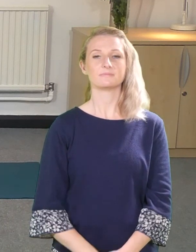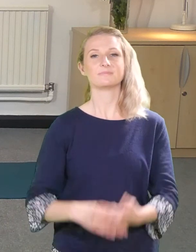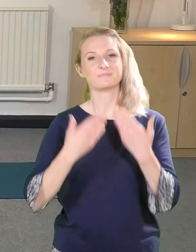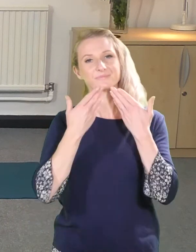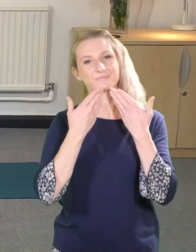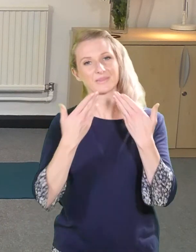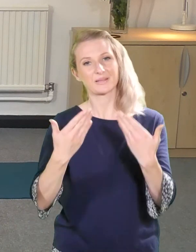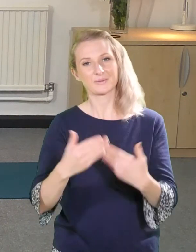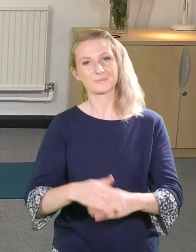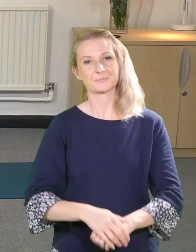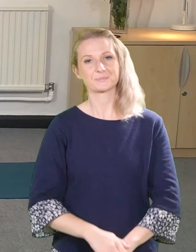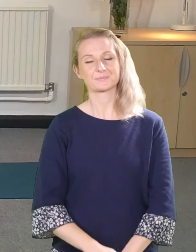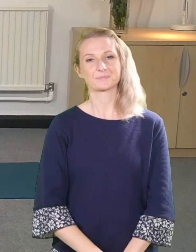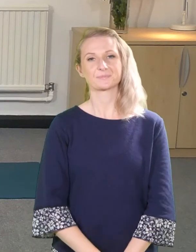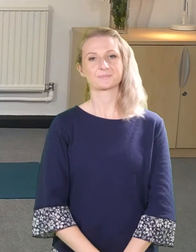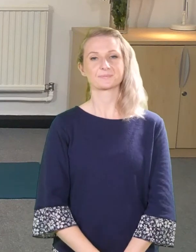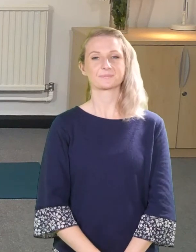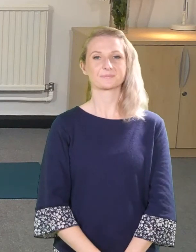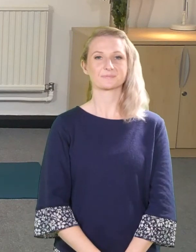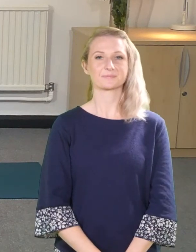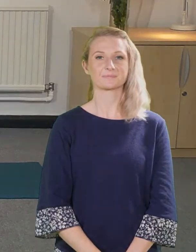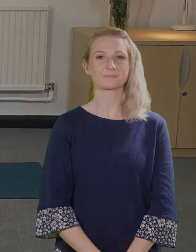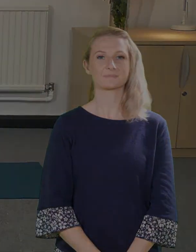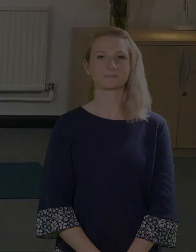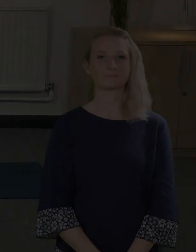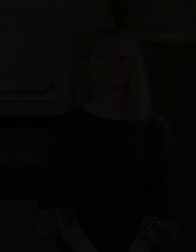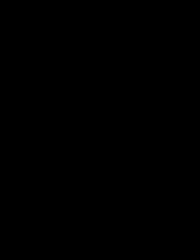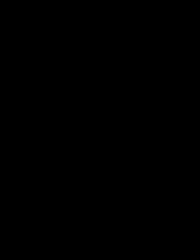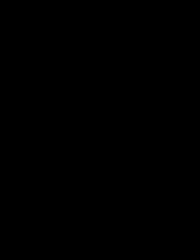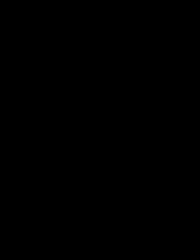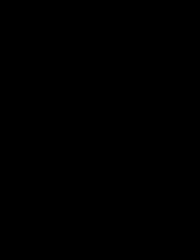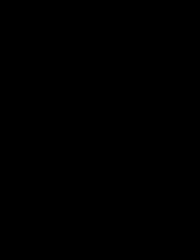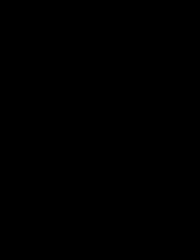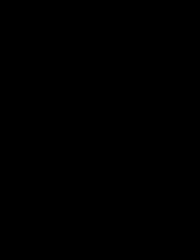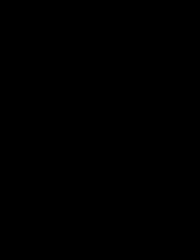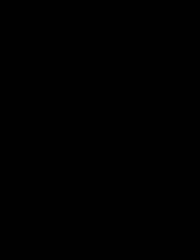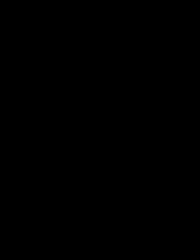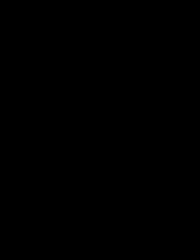Thank you. I hope you enjoyed the session. Do feel